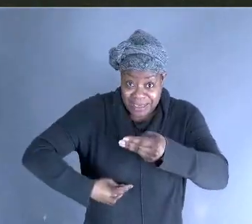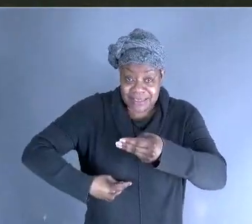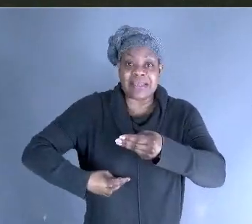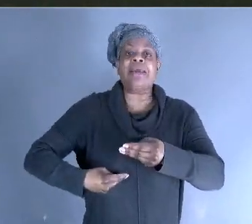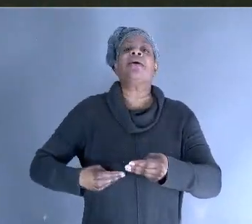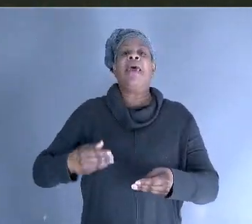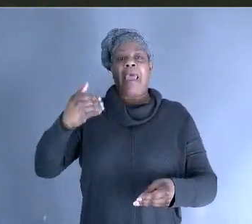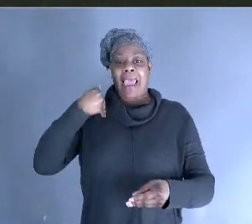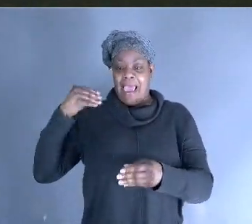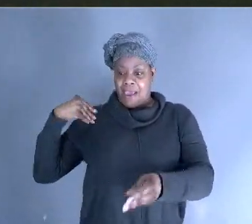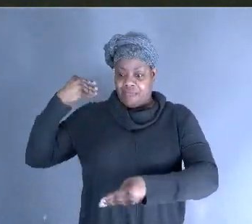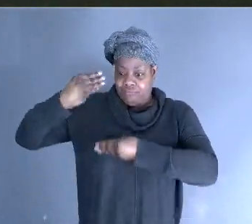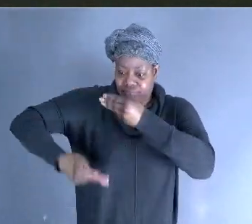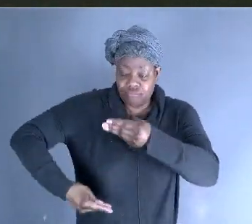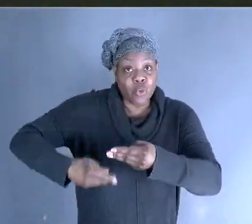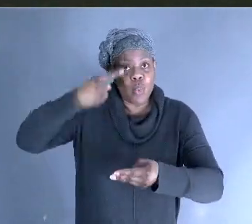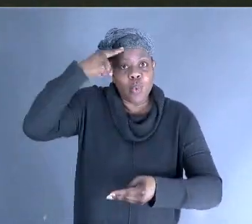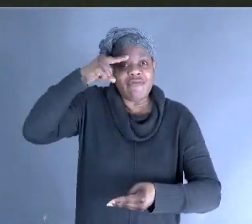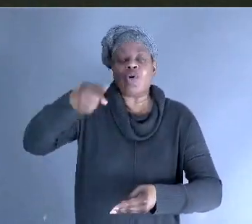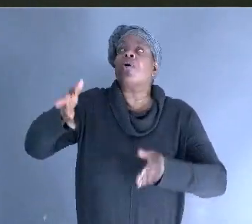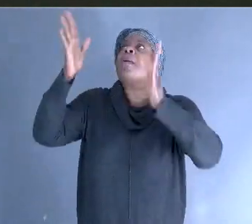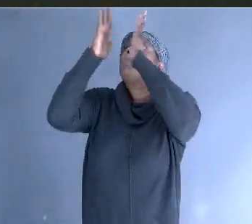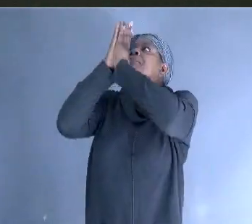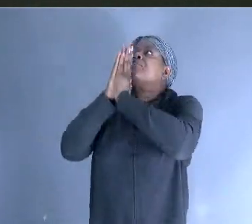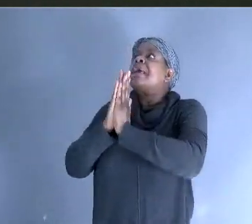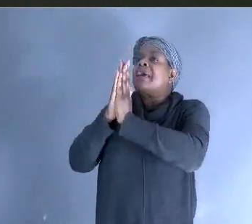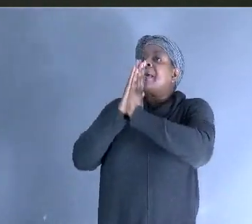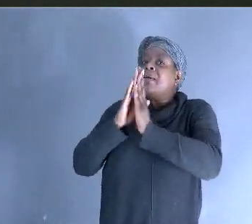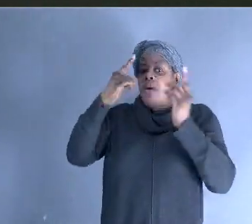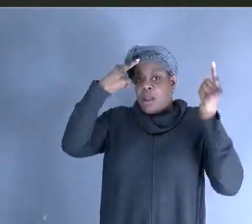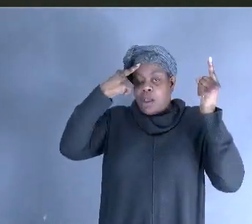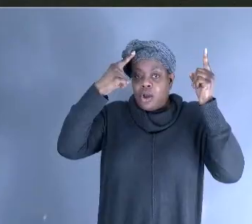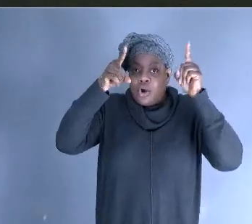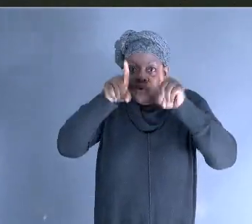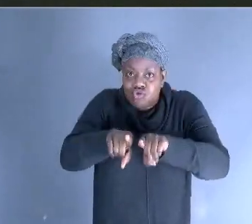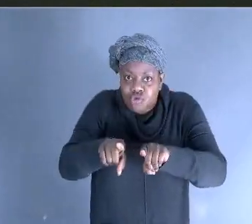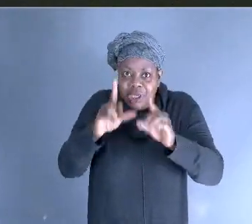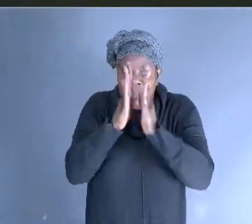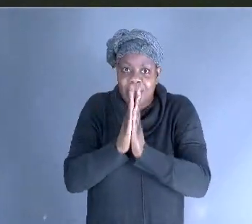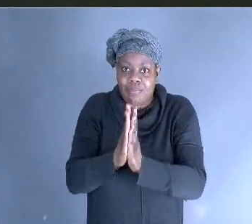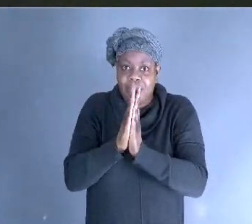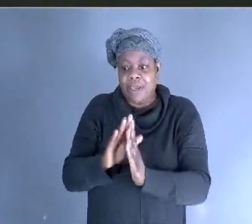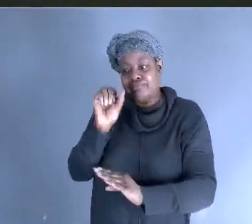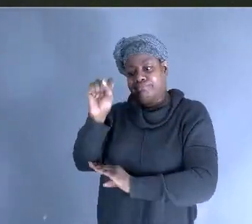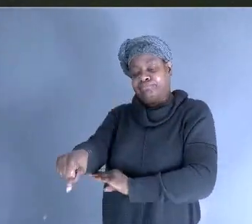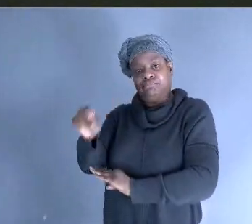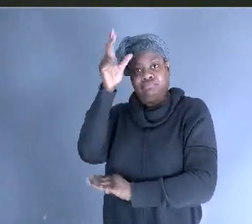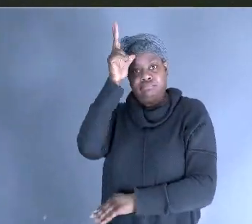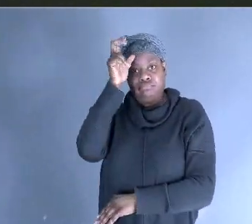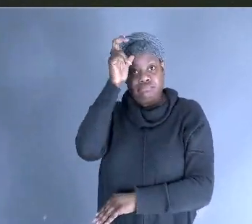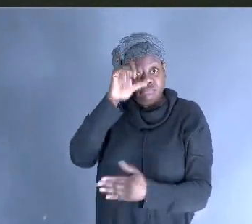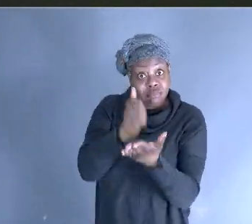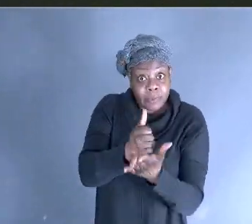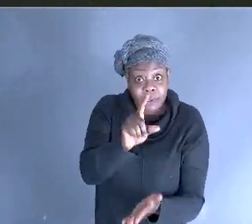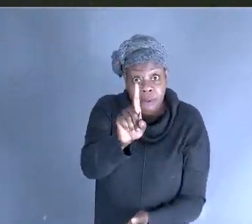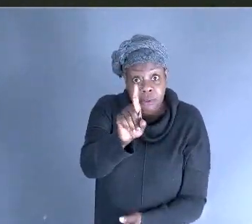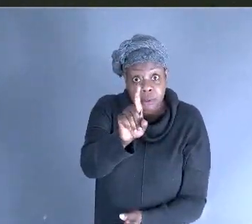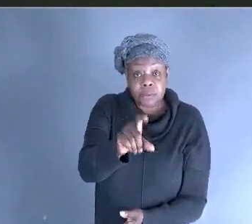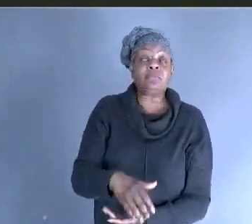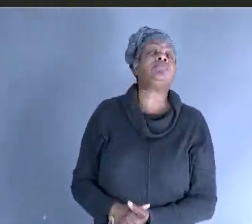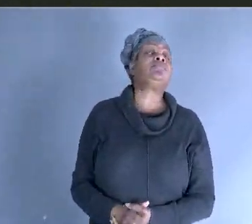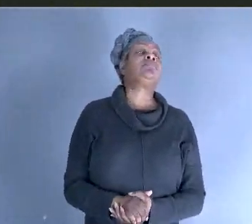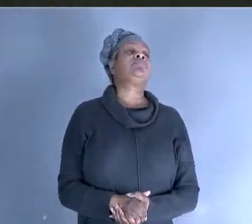prayer and prayer agreement that will break the back of the enemy. Can I get an amen? Joshua